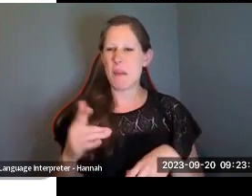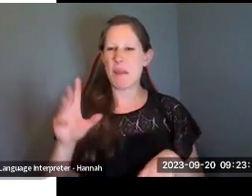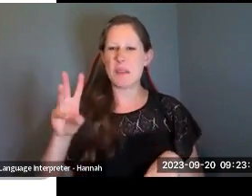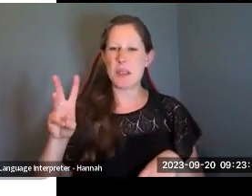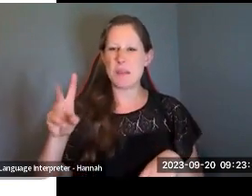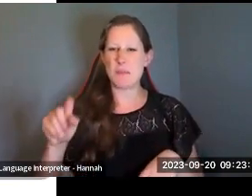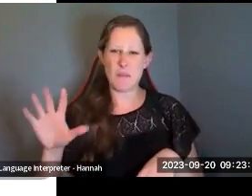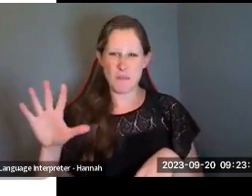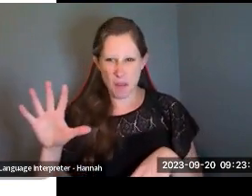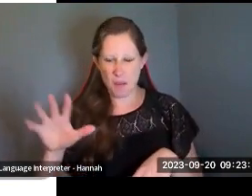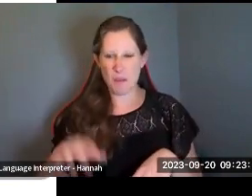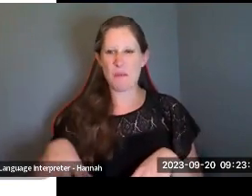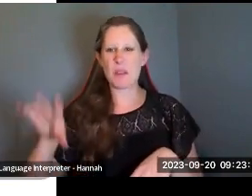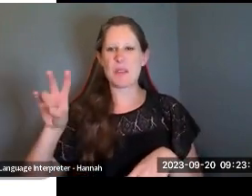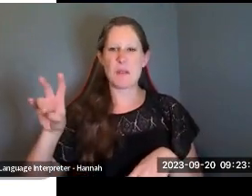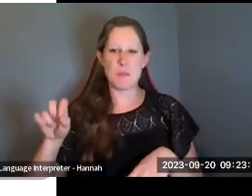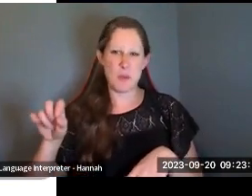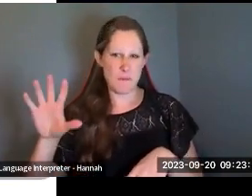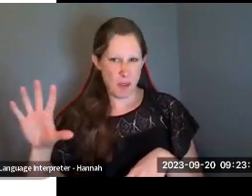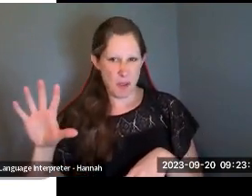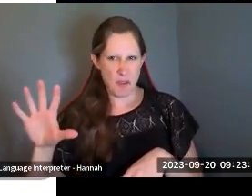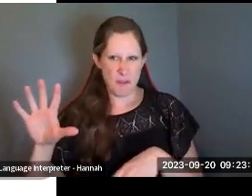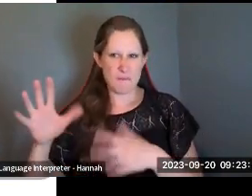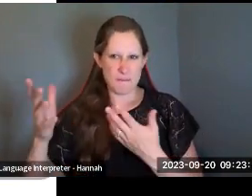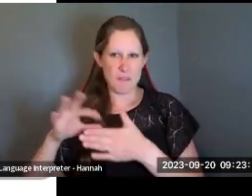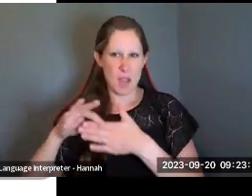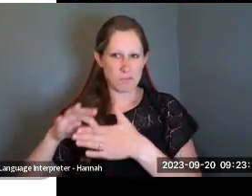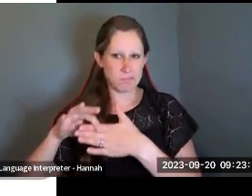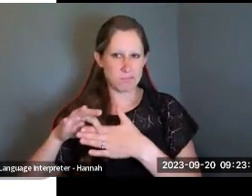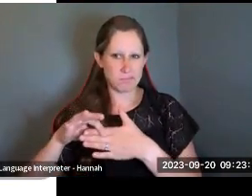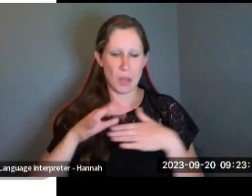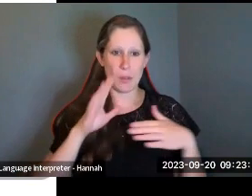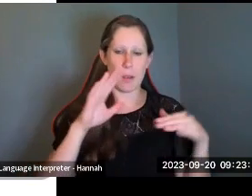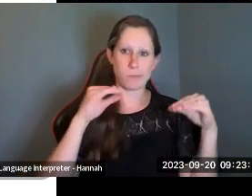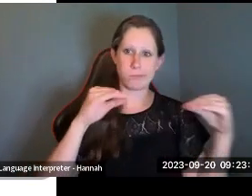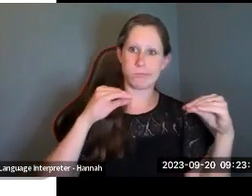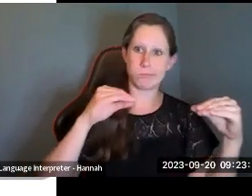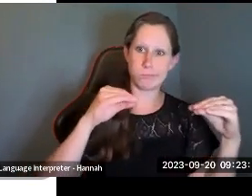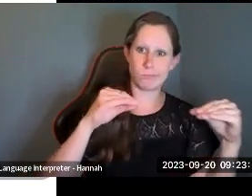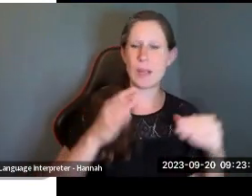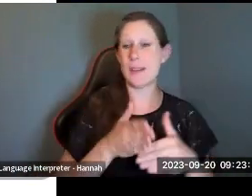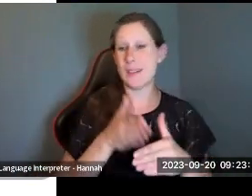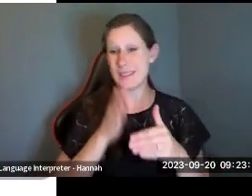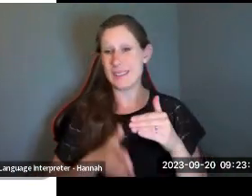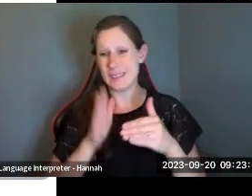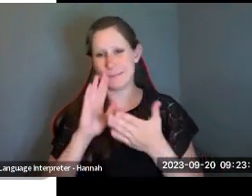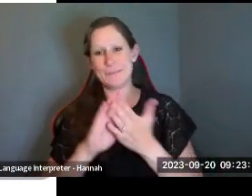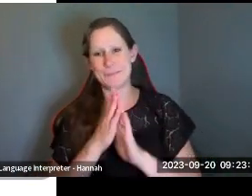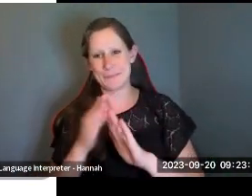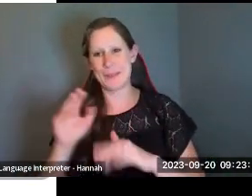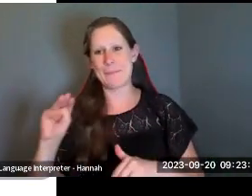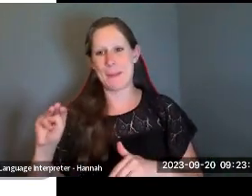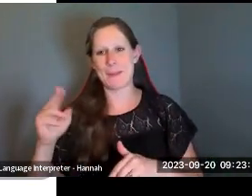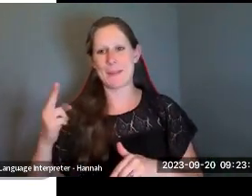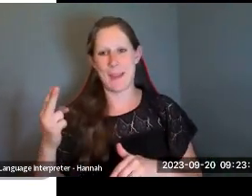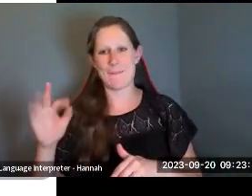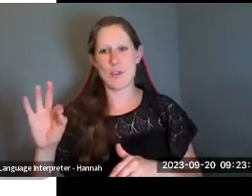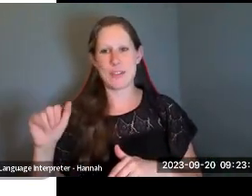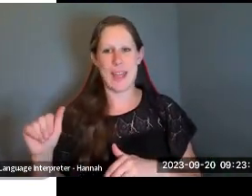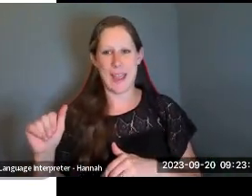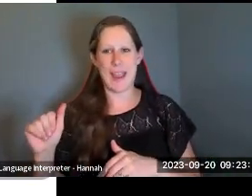of content. At the end, you will become a mental health first aider. You do get a